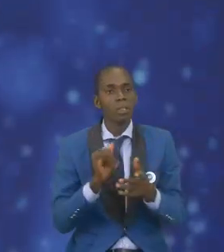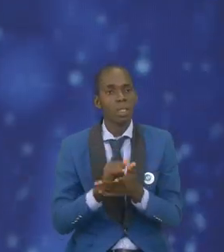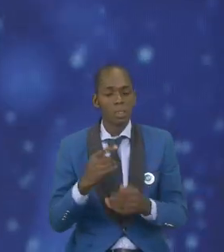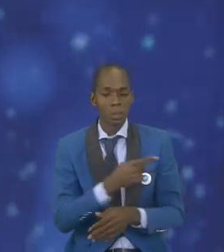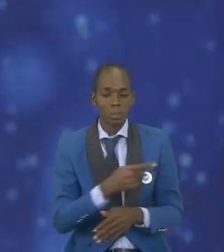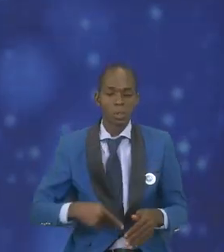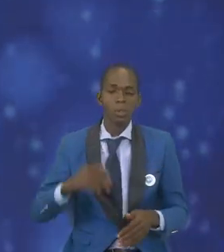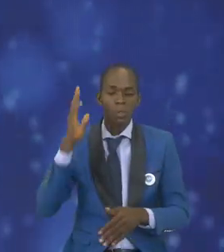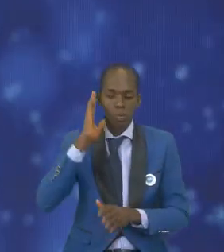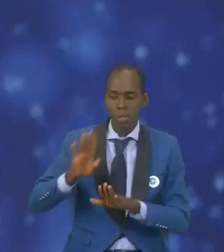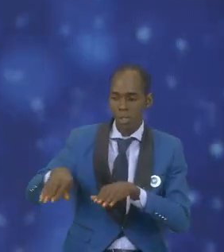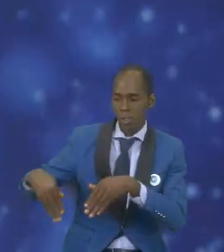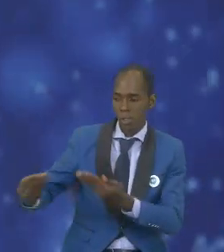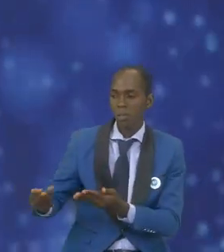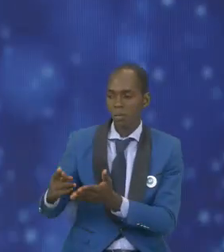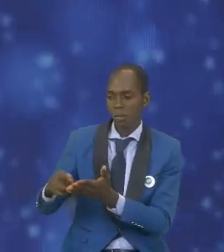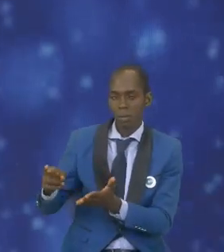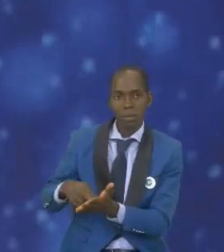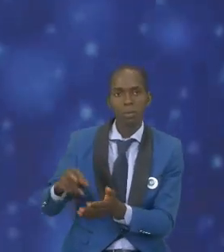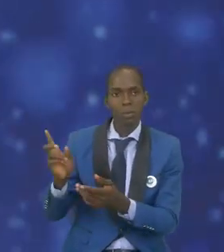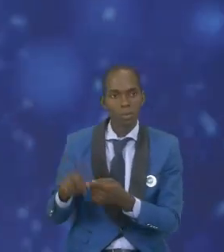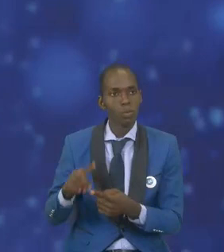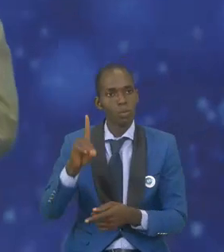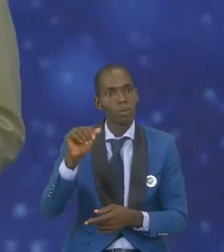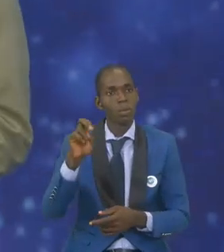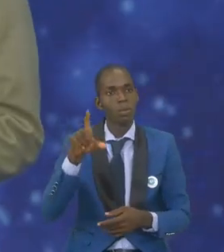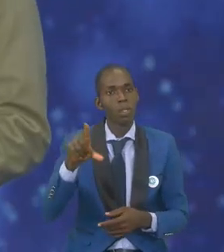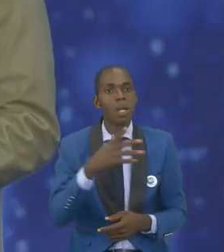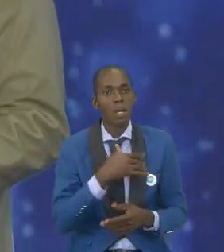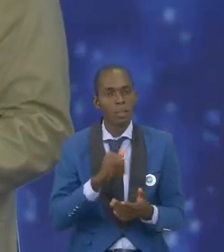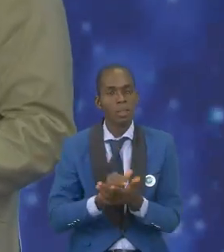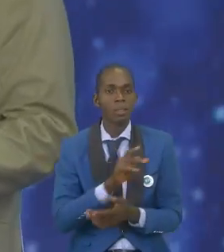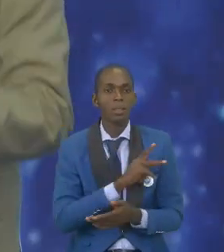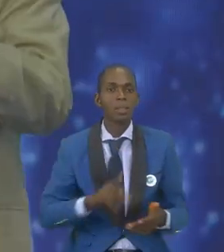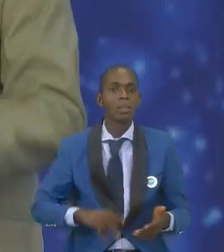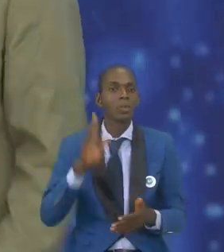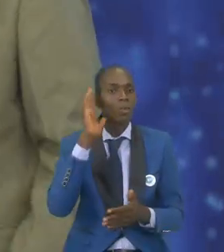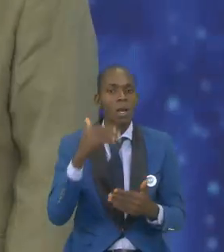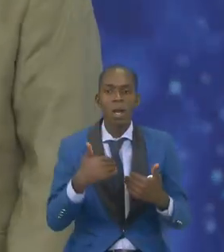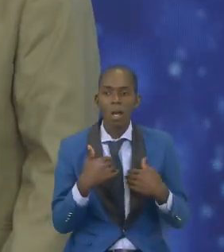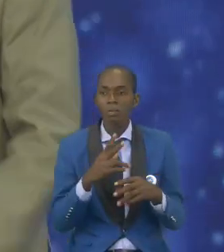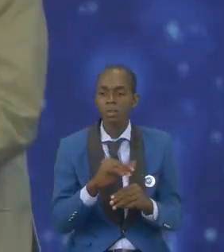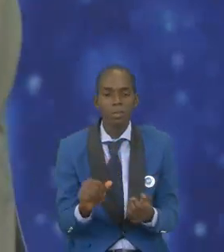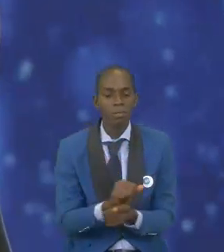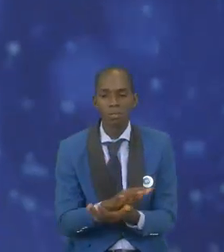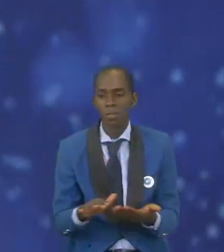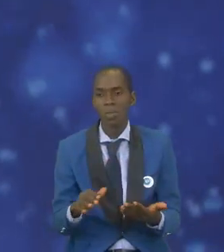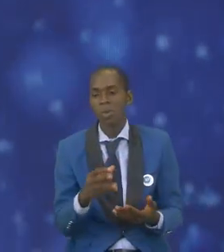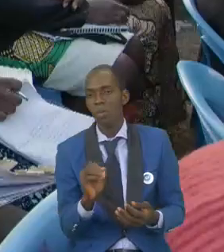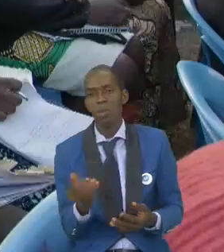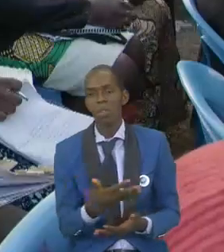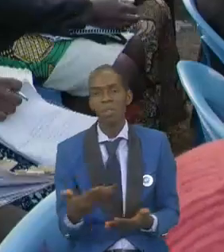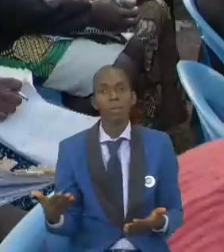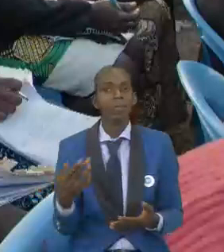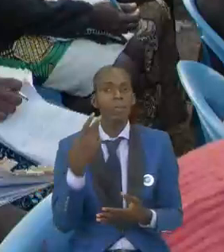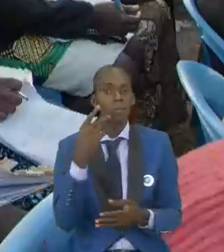them, and the king should have no damage. Look at verse 3. In verse